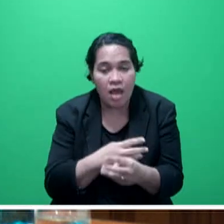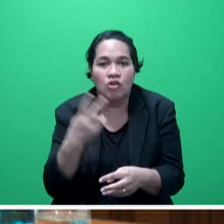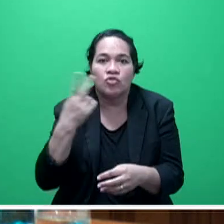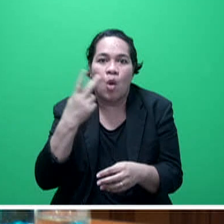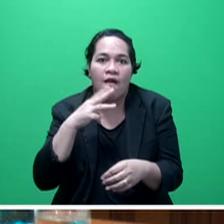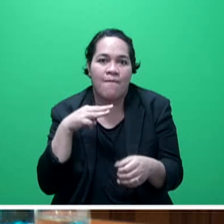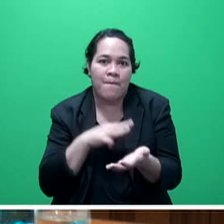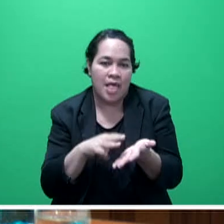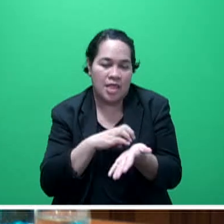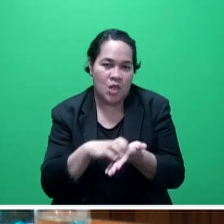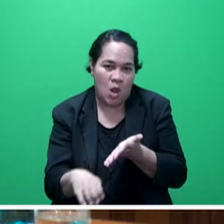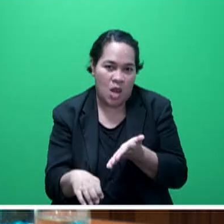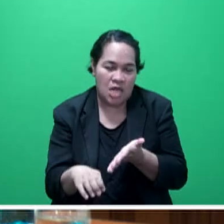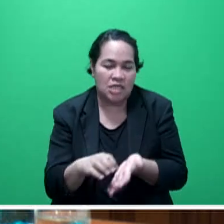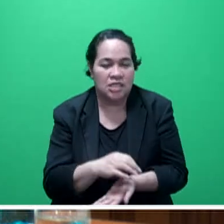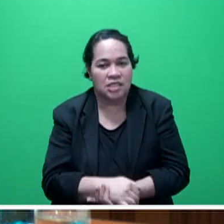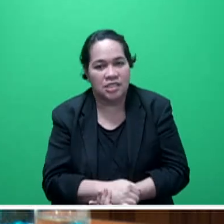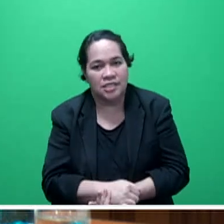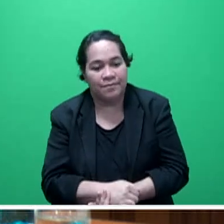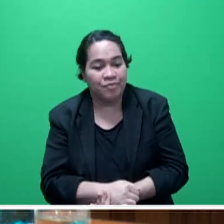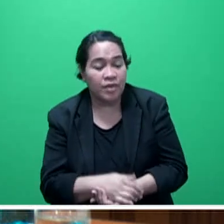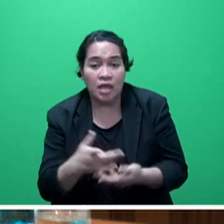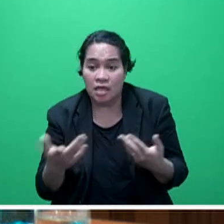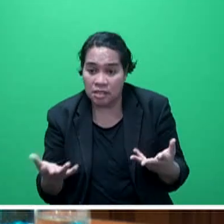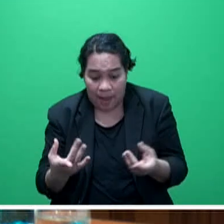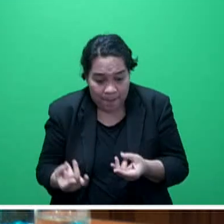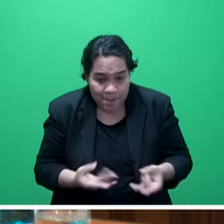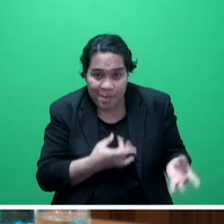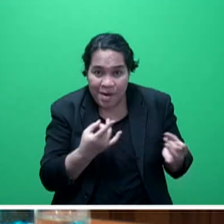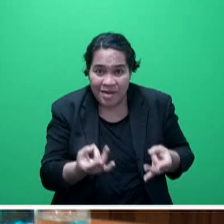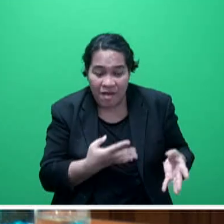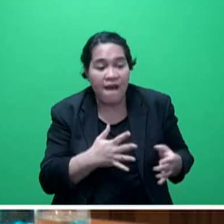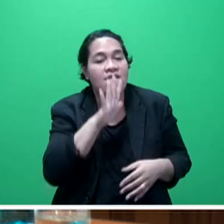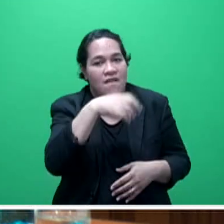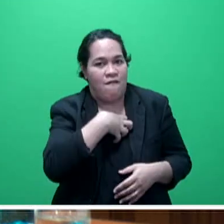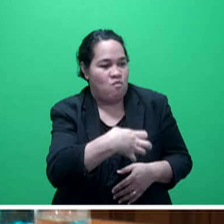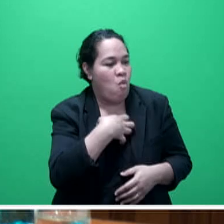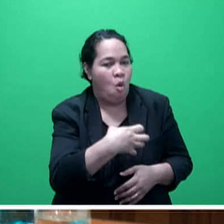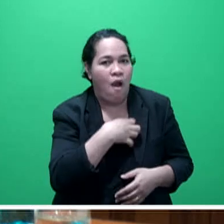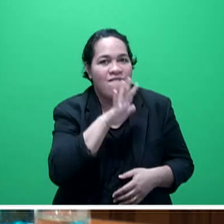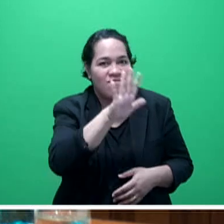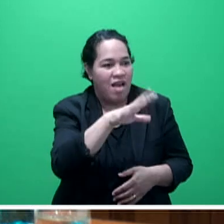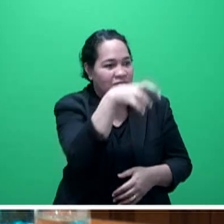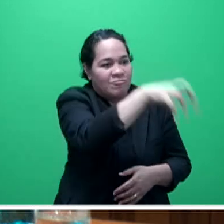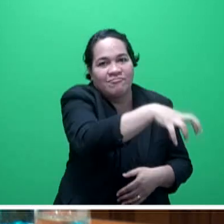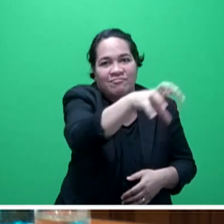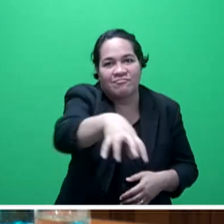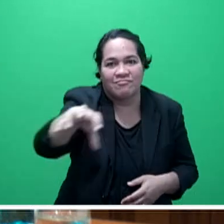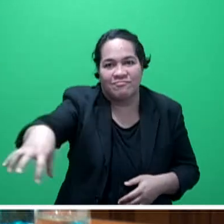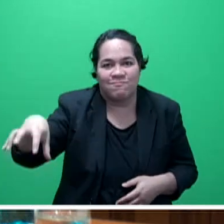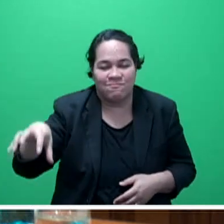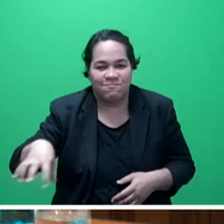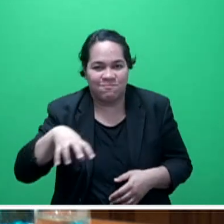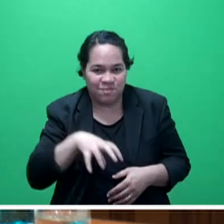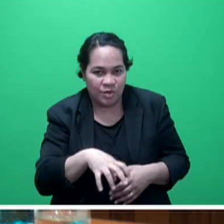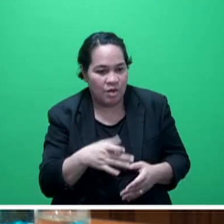million. Mr. Speaker, sir, preparatory work for 5 more settlements, Wakanisila, Sakoda, Tavela,